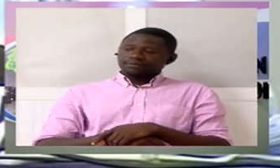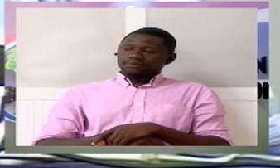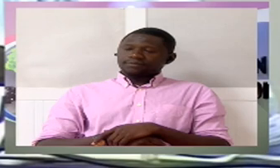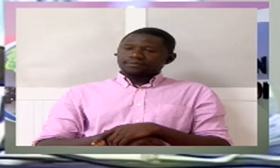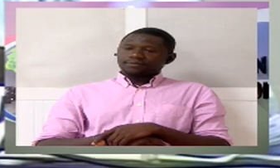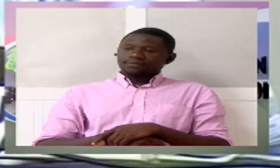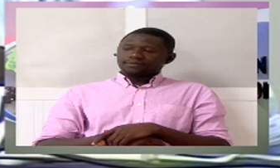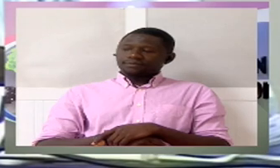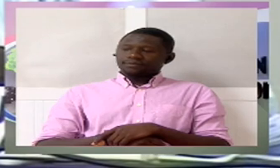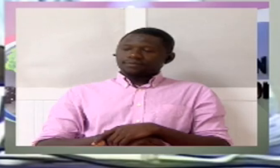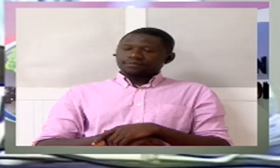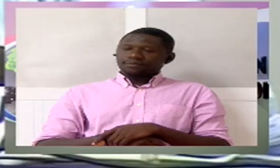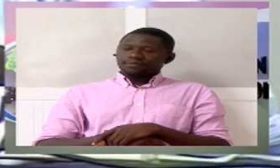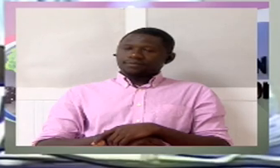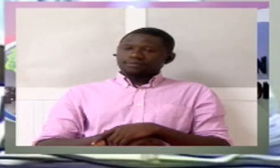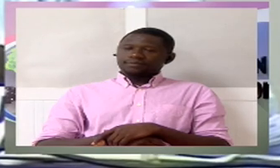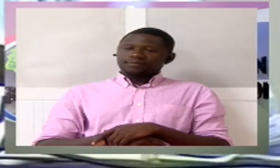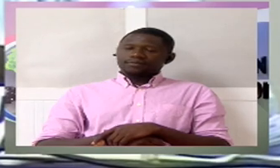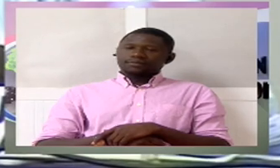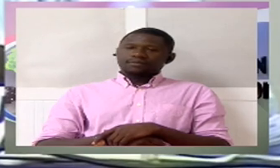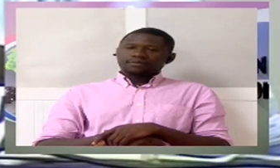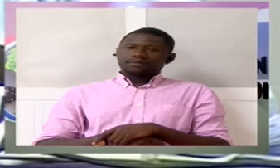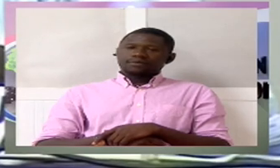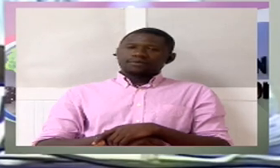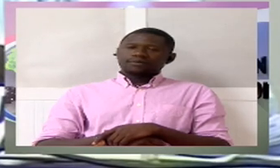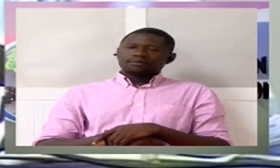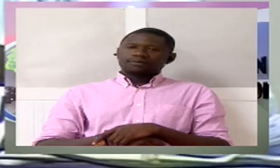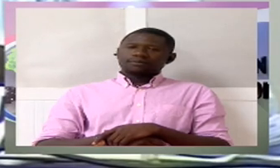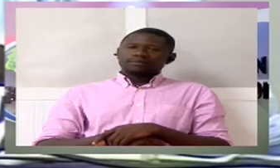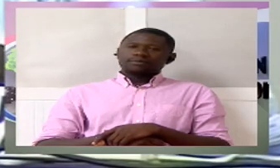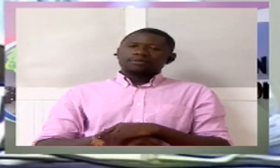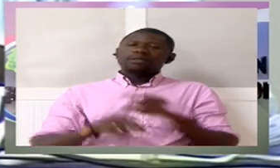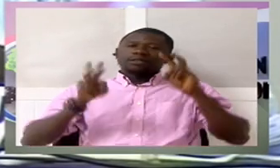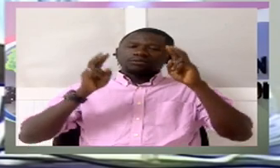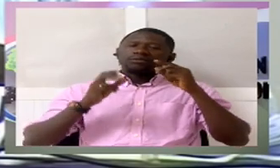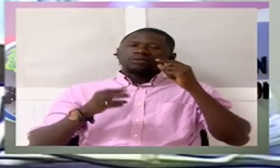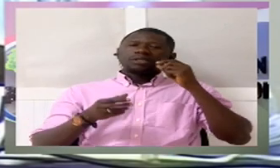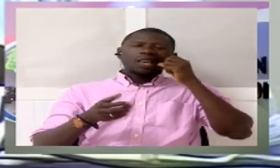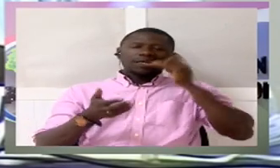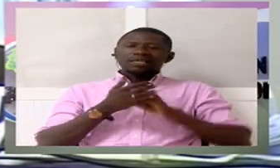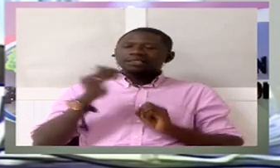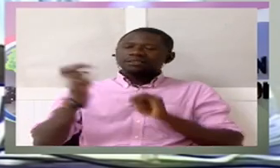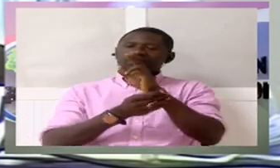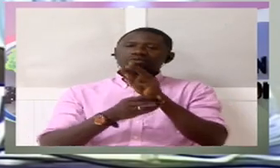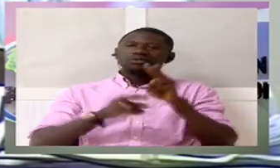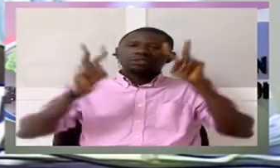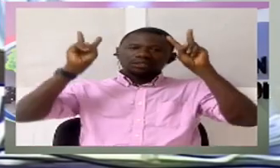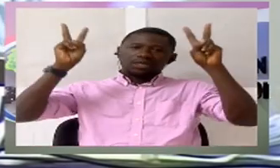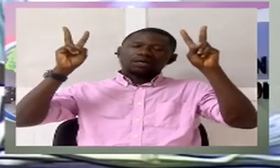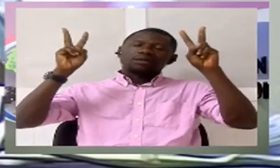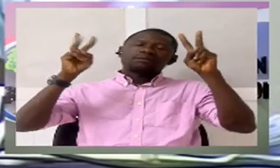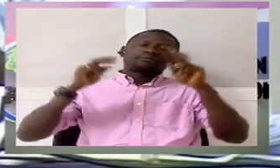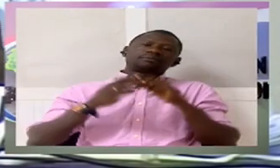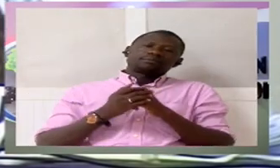Excellency. Sheikh Professor Dr. Alhaji Yahya AJJ Jamme. Sheikh Professor